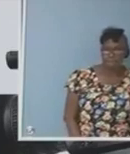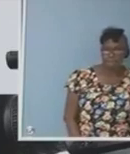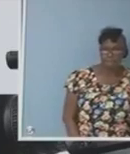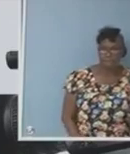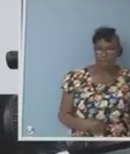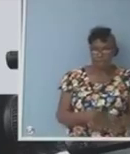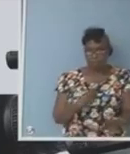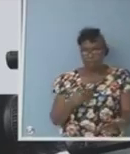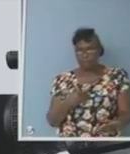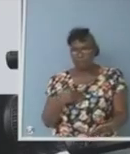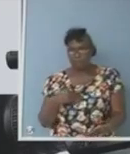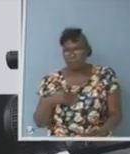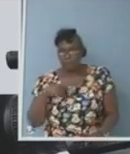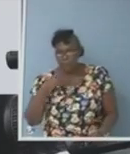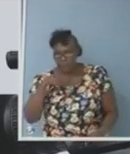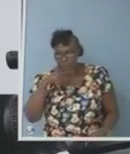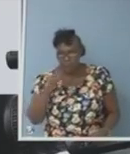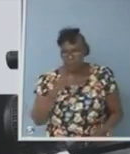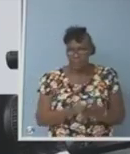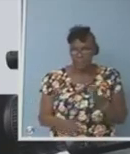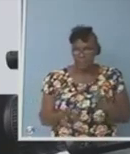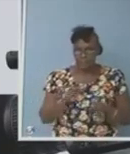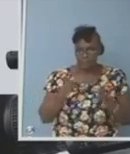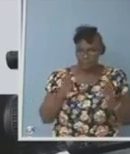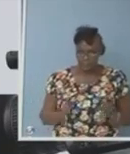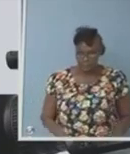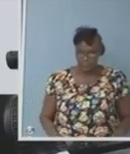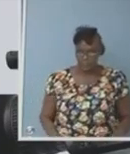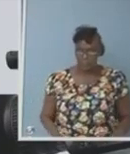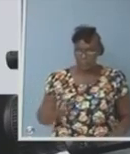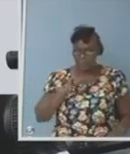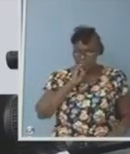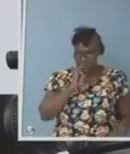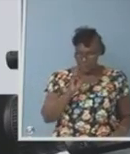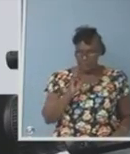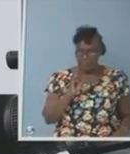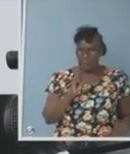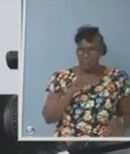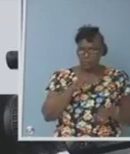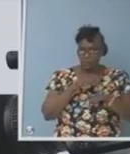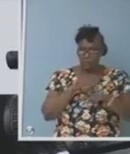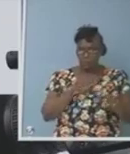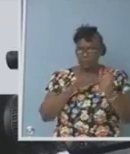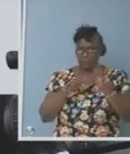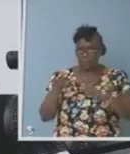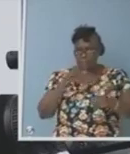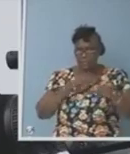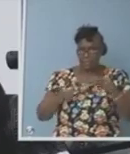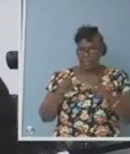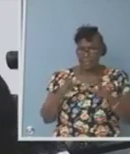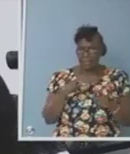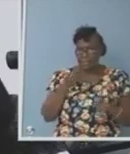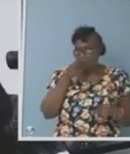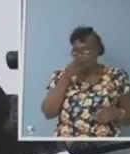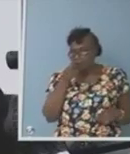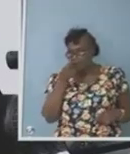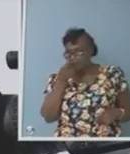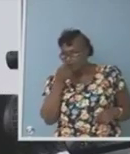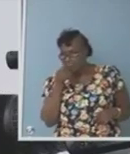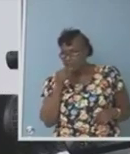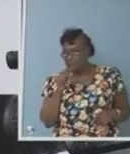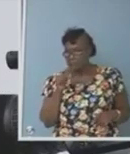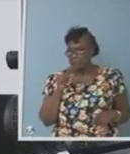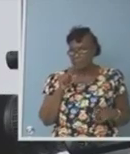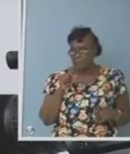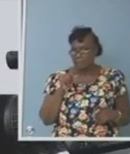Before we were being told if anybody is exhibiting symptoms or flu-like symptoms, they can contact